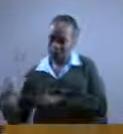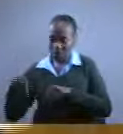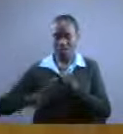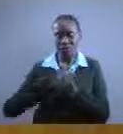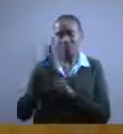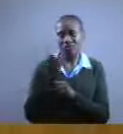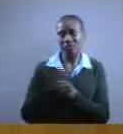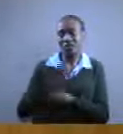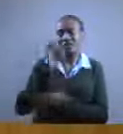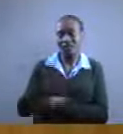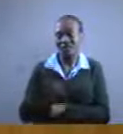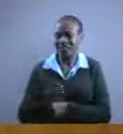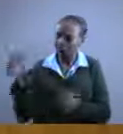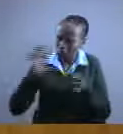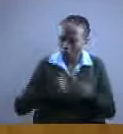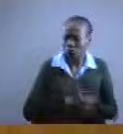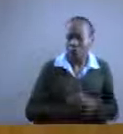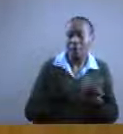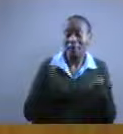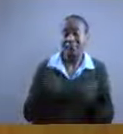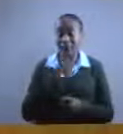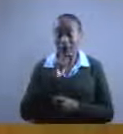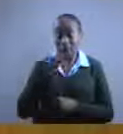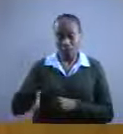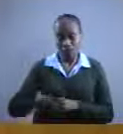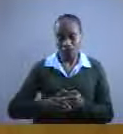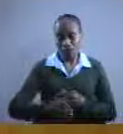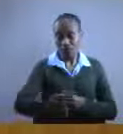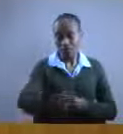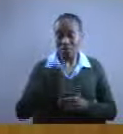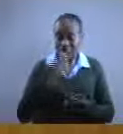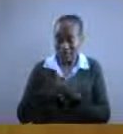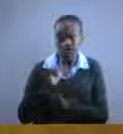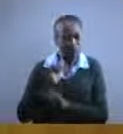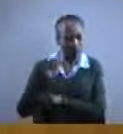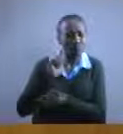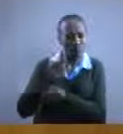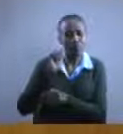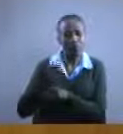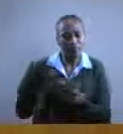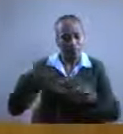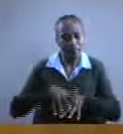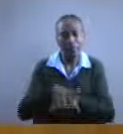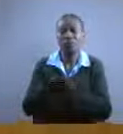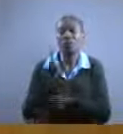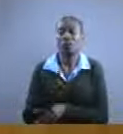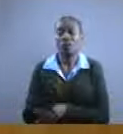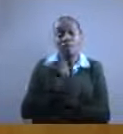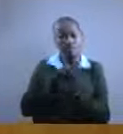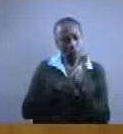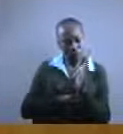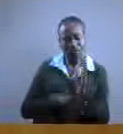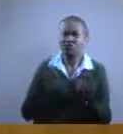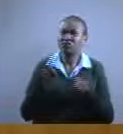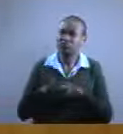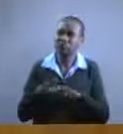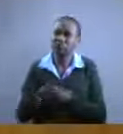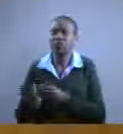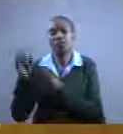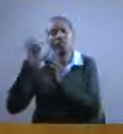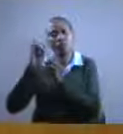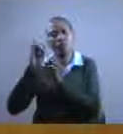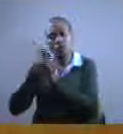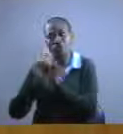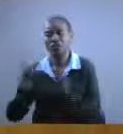not like the unemployed figures and said they will campaign for the implementation of policies such as the Industrial